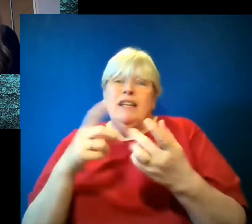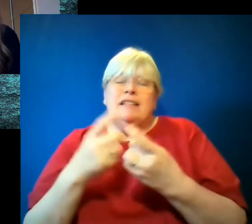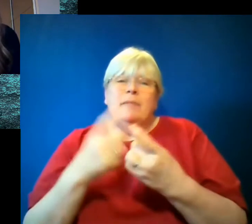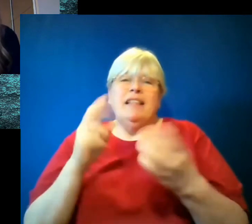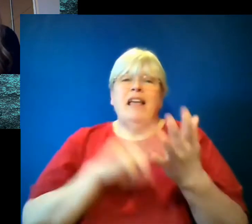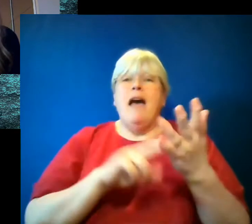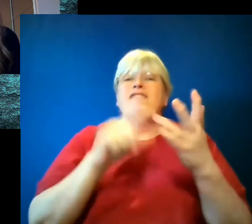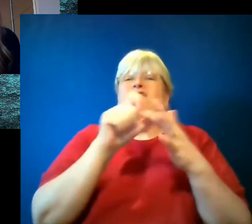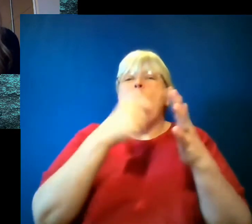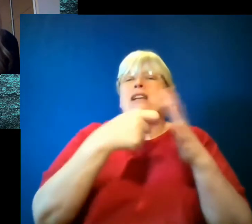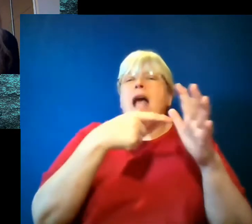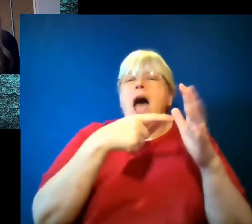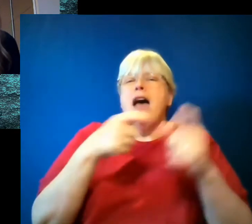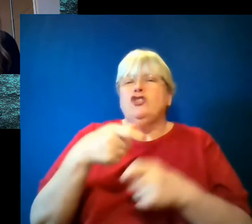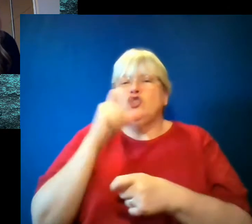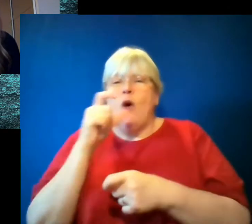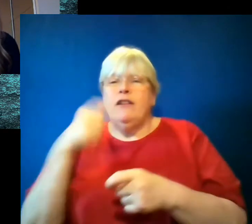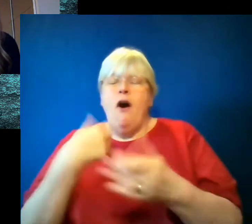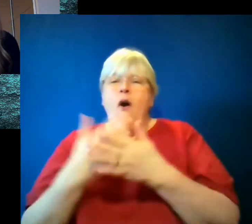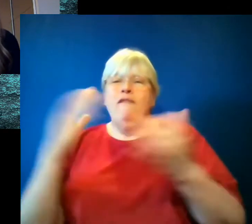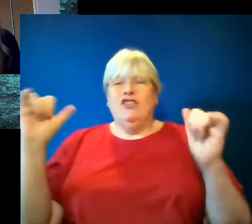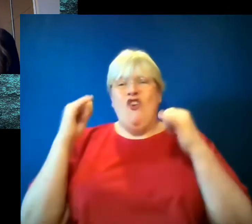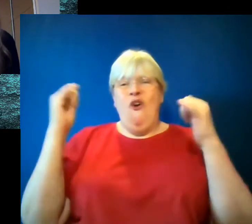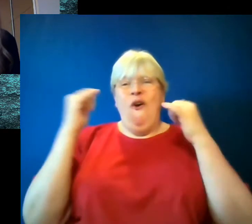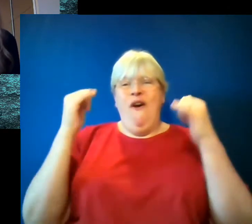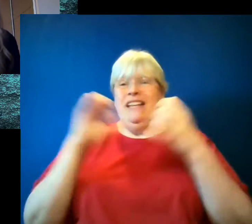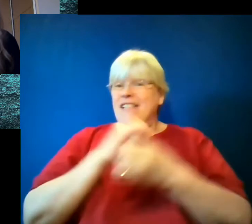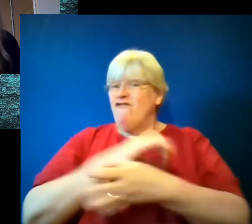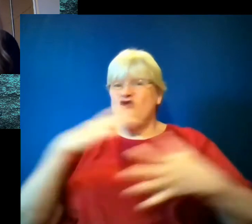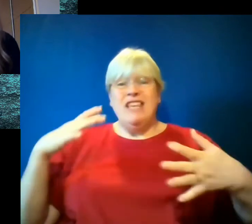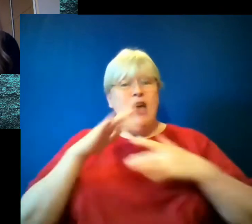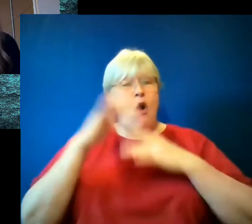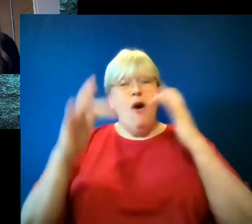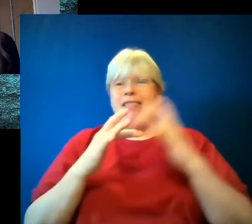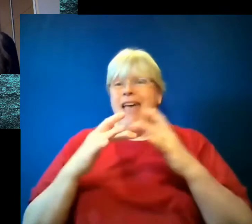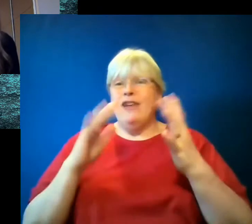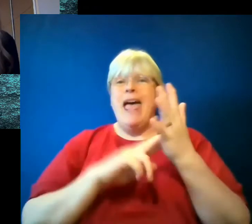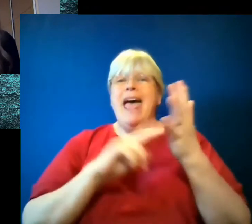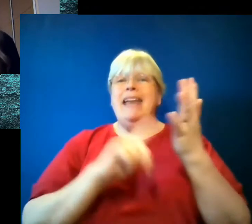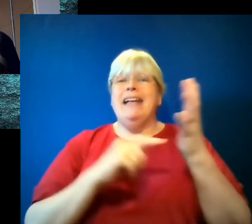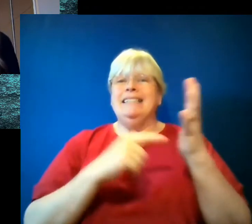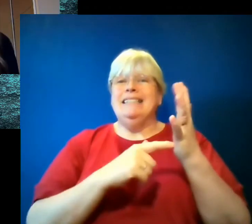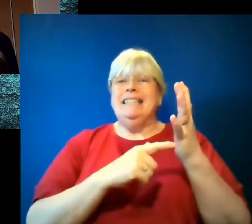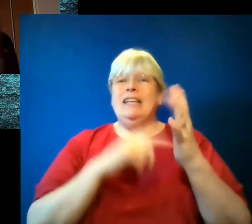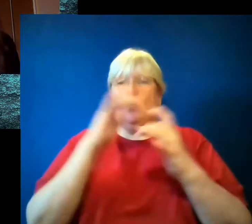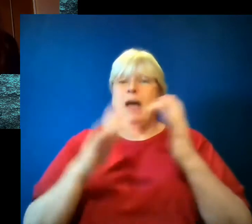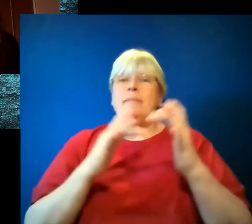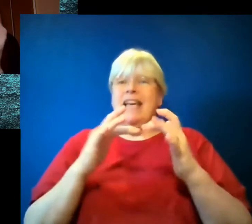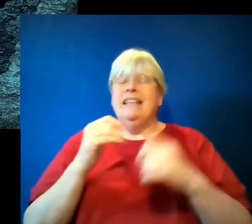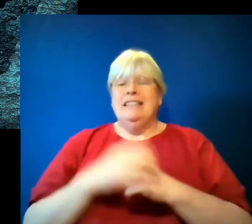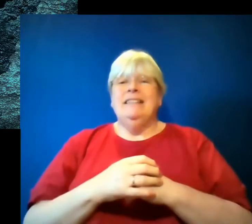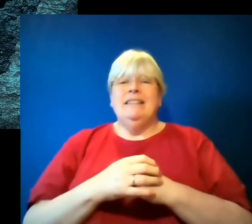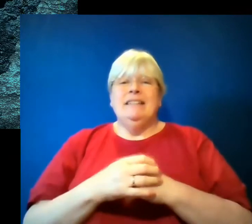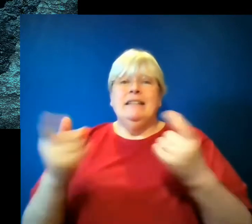find it free online at the NLT website, just by Googling Book of Hopes. But also it is this beautiful book,